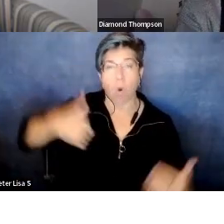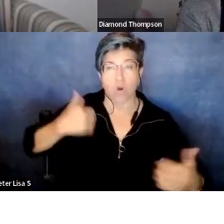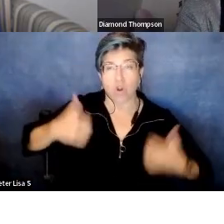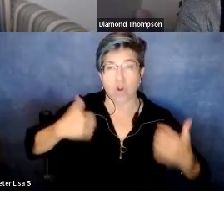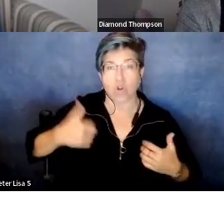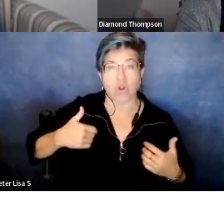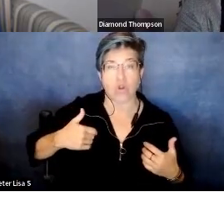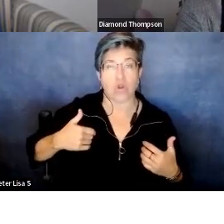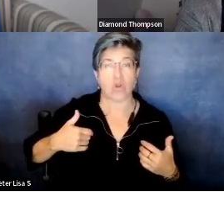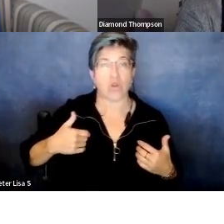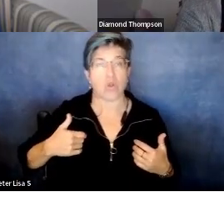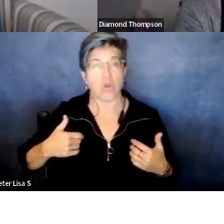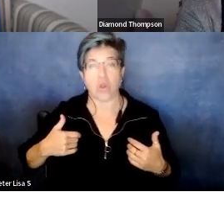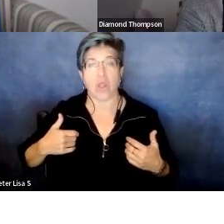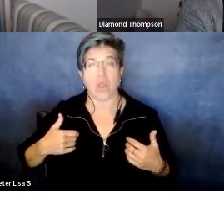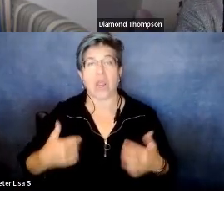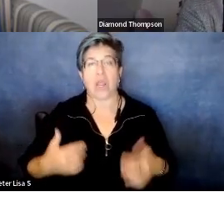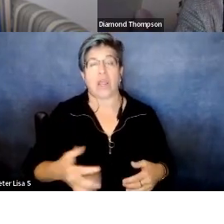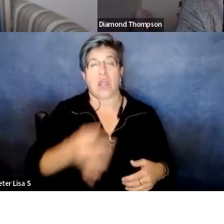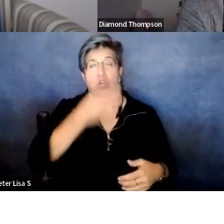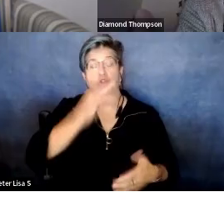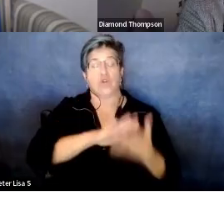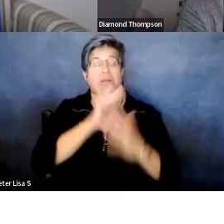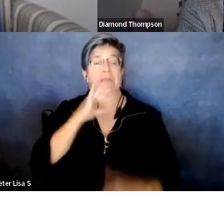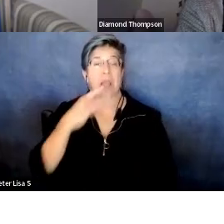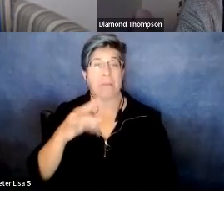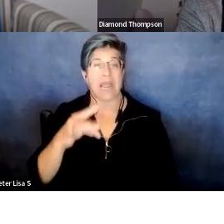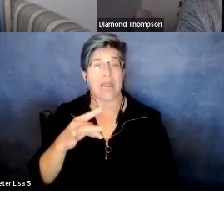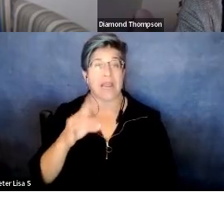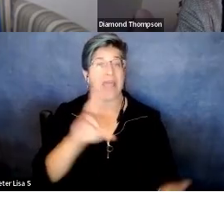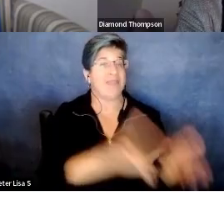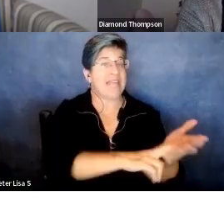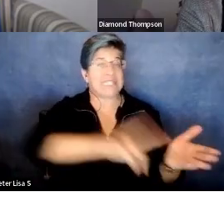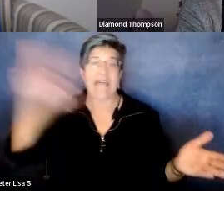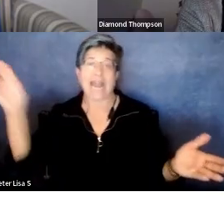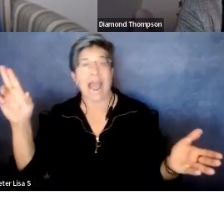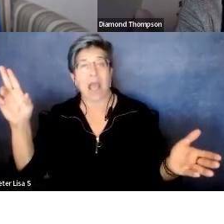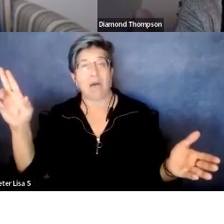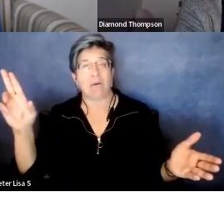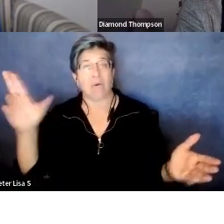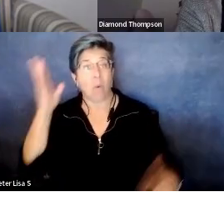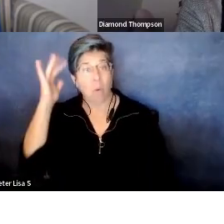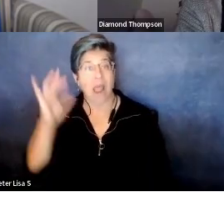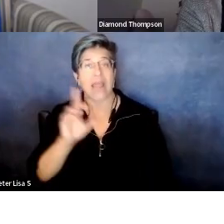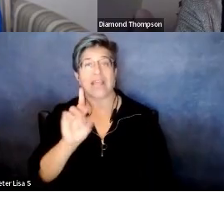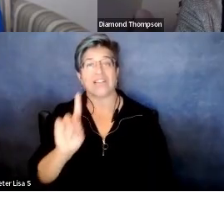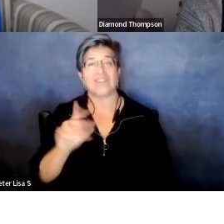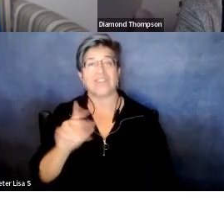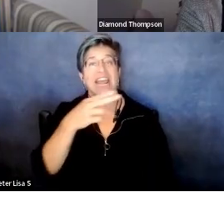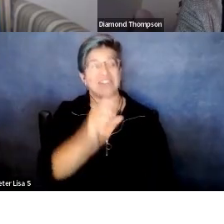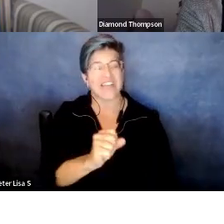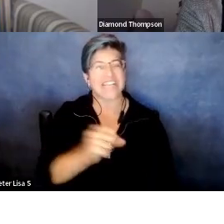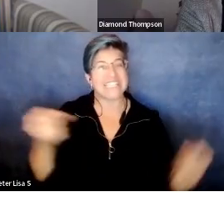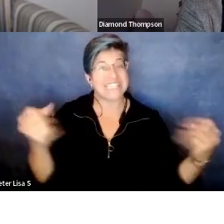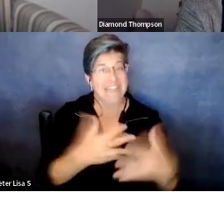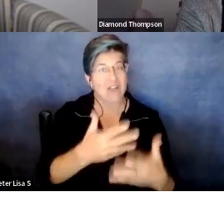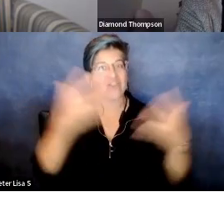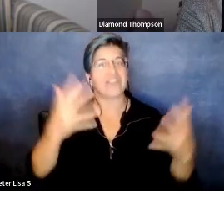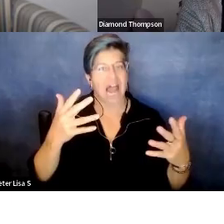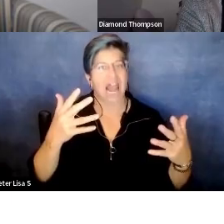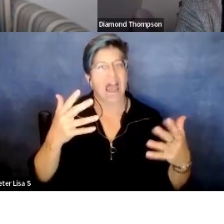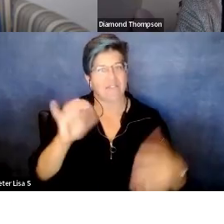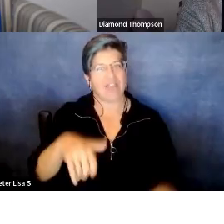themselves out soon as 18 come, because DHS scares a lot of younger youth. And honestly, truth be told,